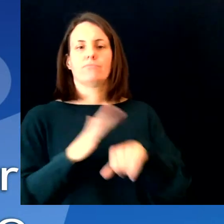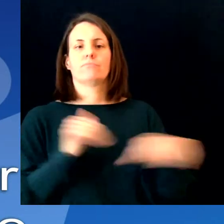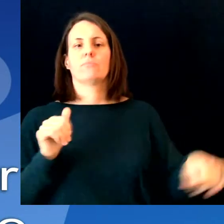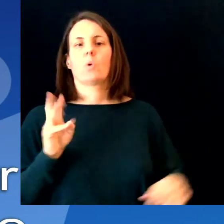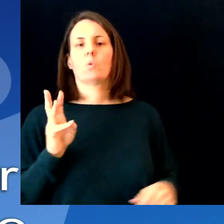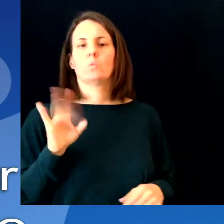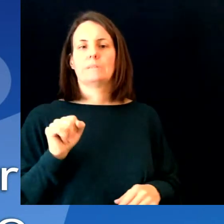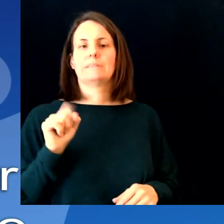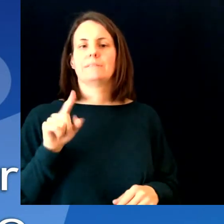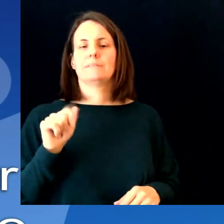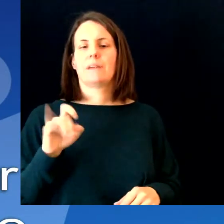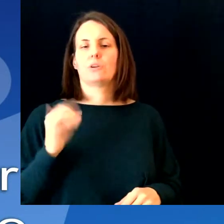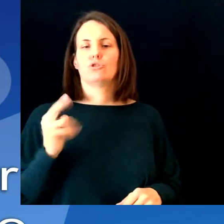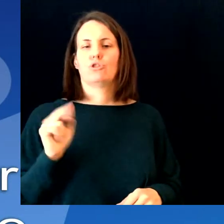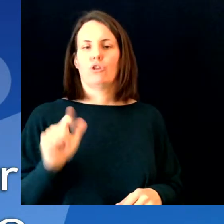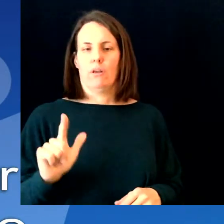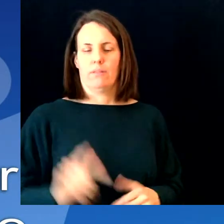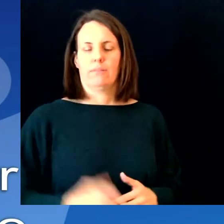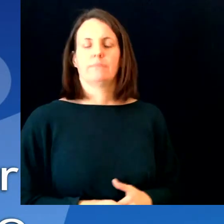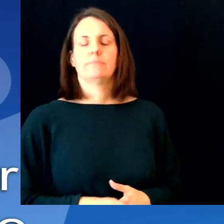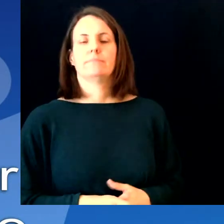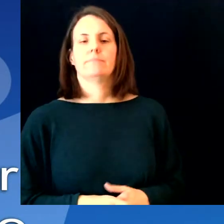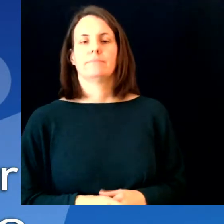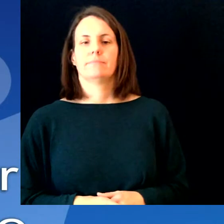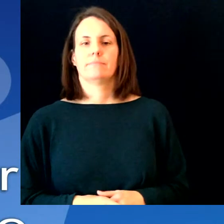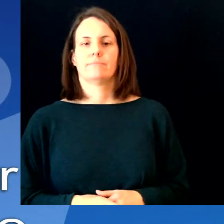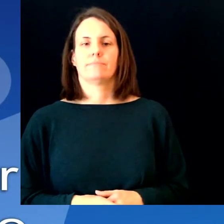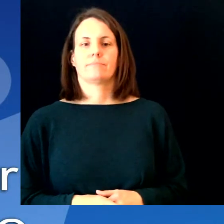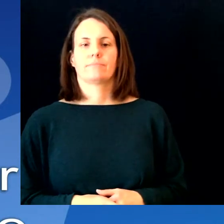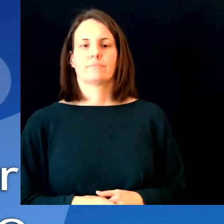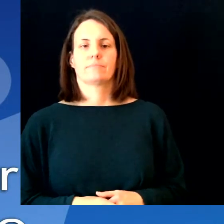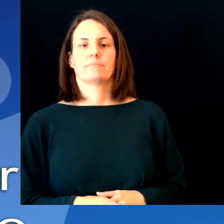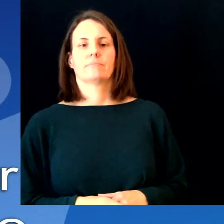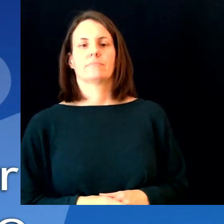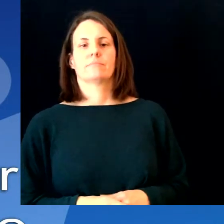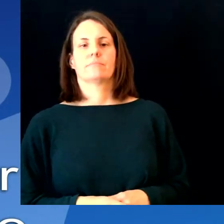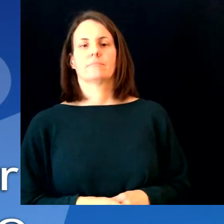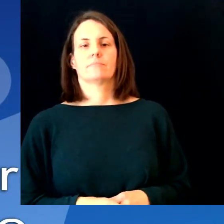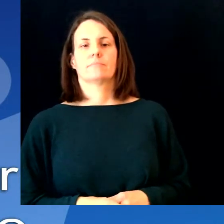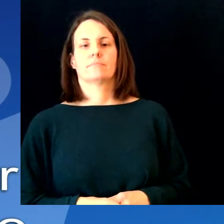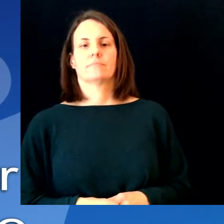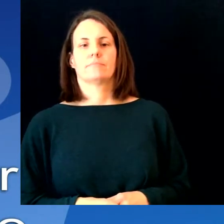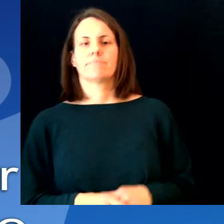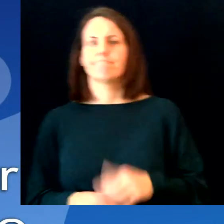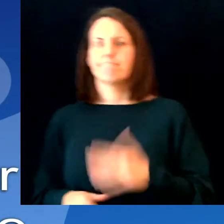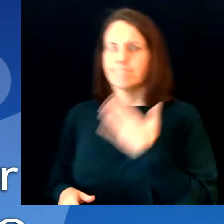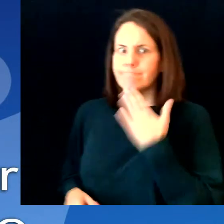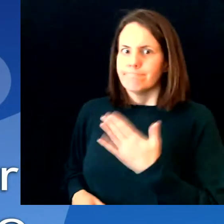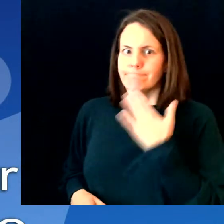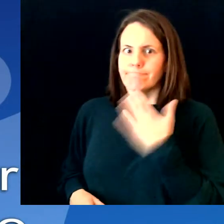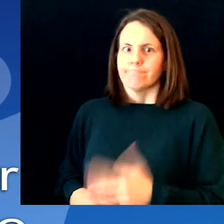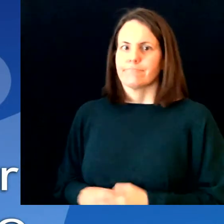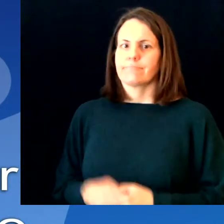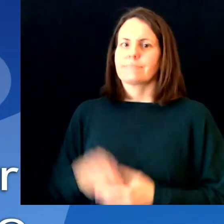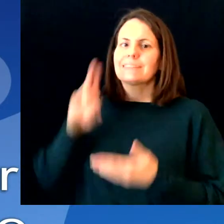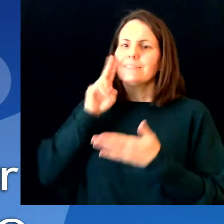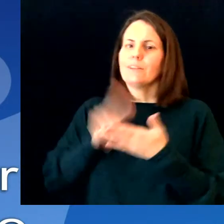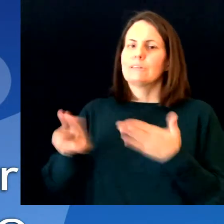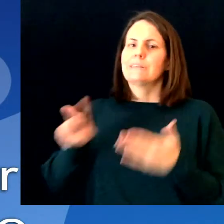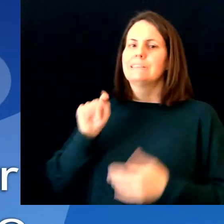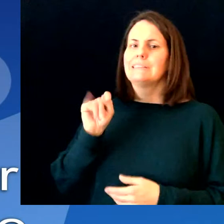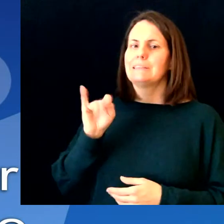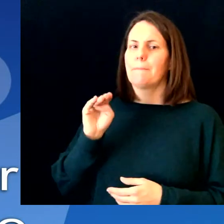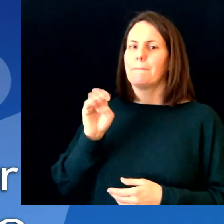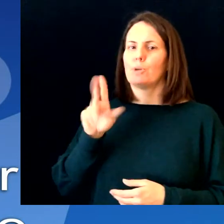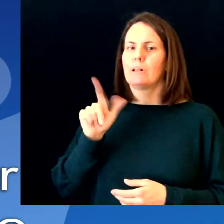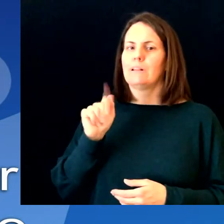thank you. Secretary Timberlake, at the beginning of the call, you talked about pediatric hospitalizations. I think you